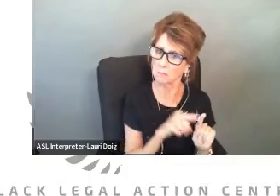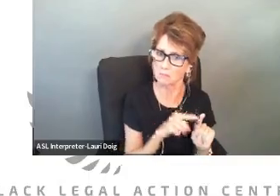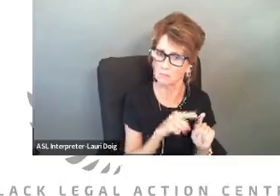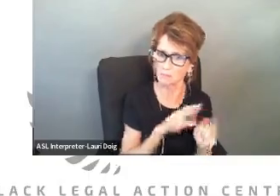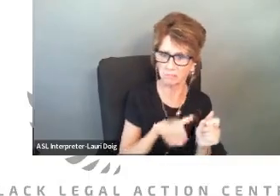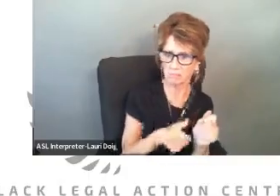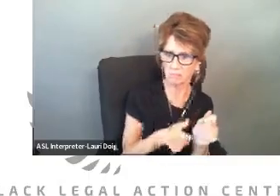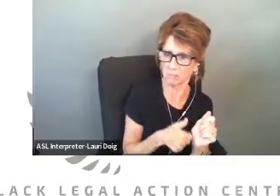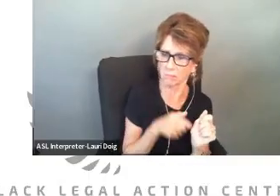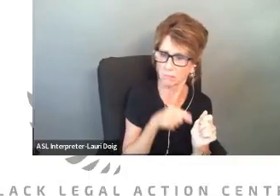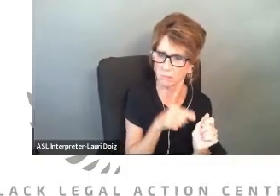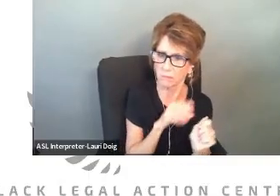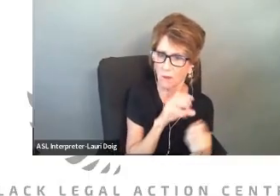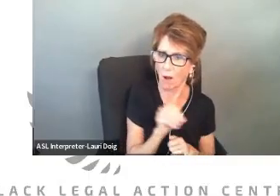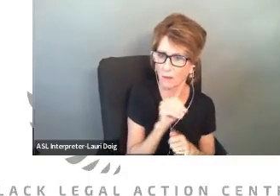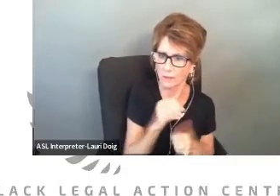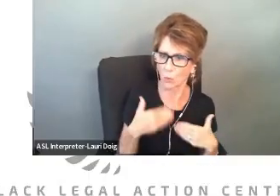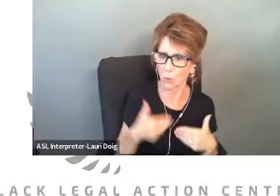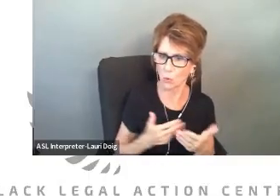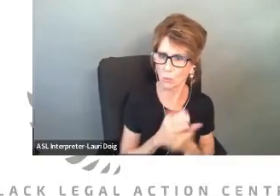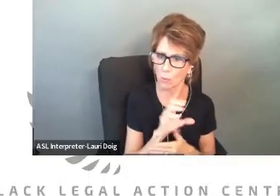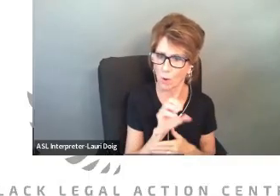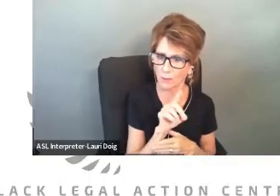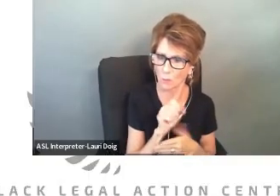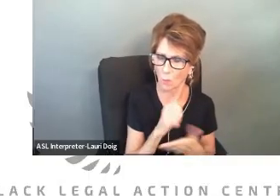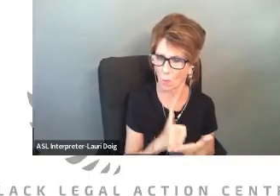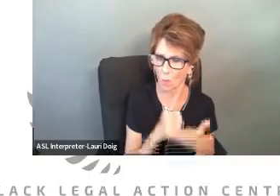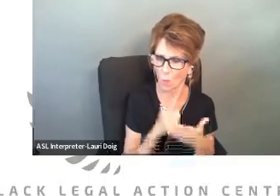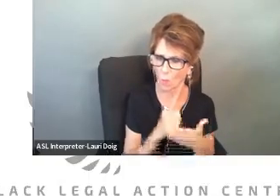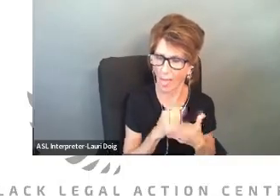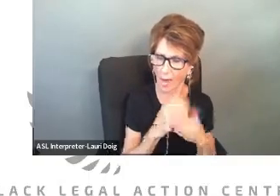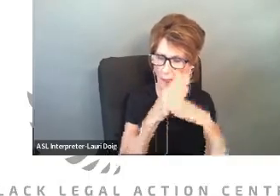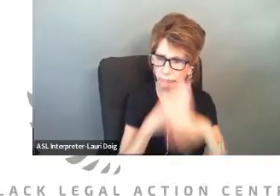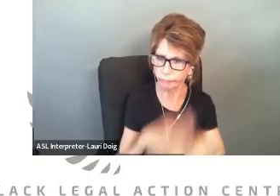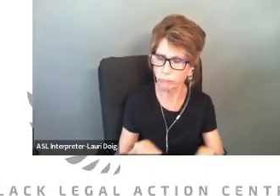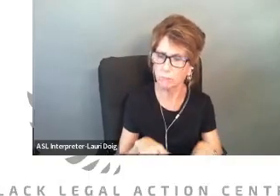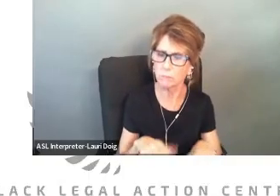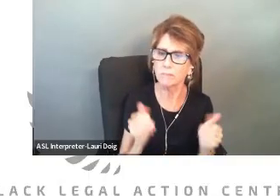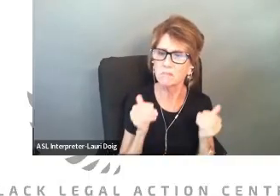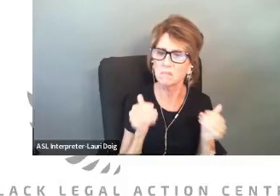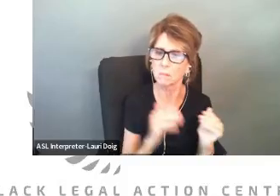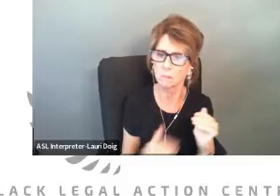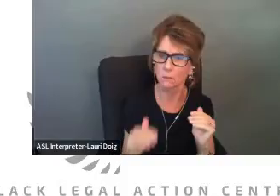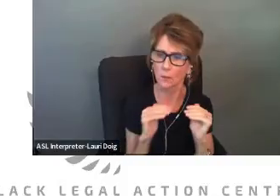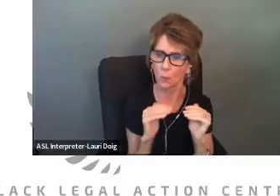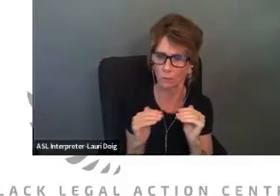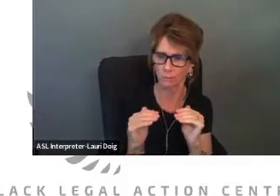you. So on the next one, we jump into the